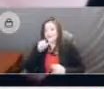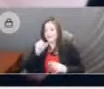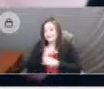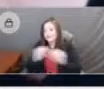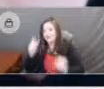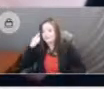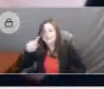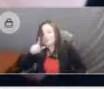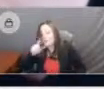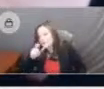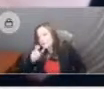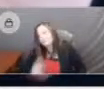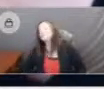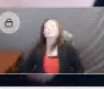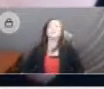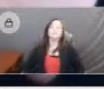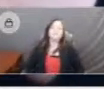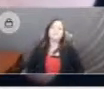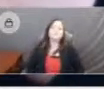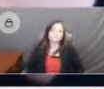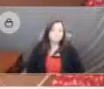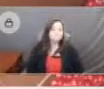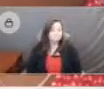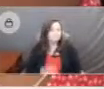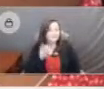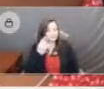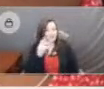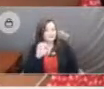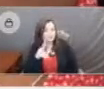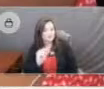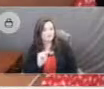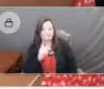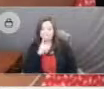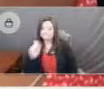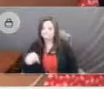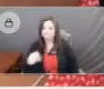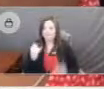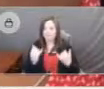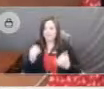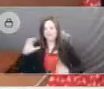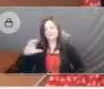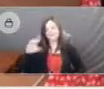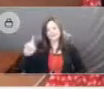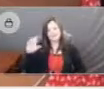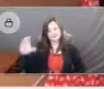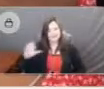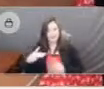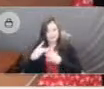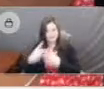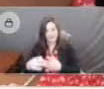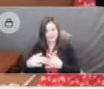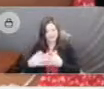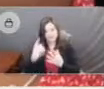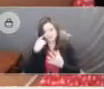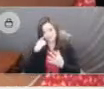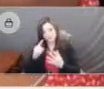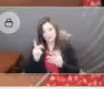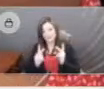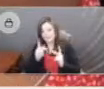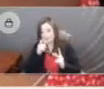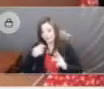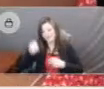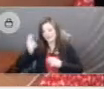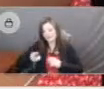for? Absolutely. So right now, CDC has guidance for people with a history of